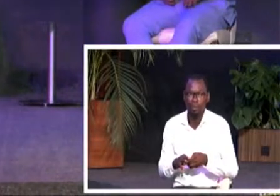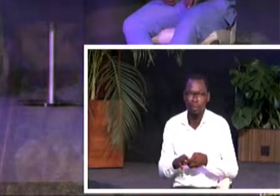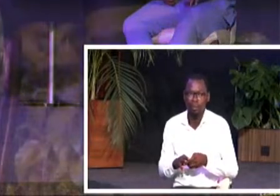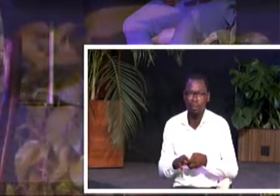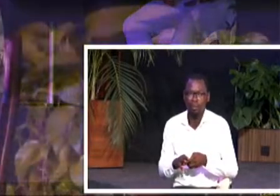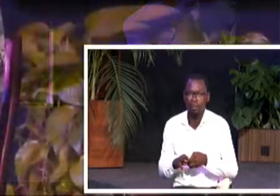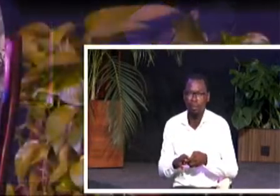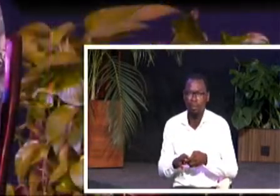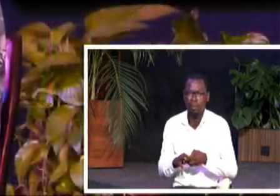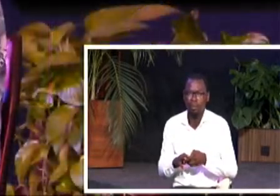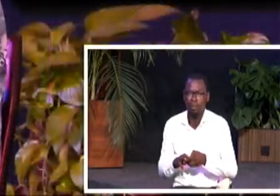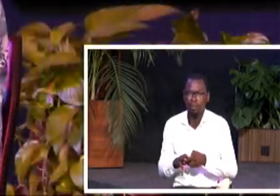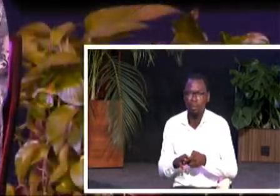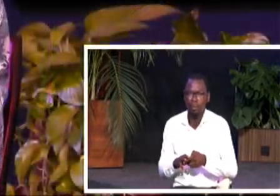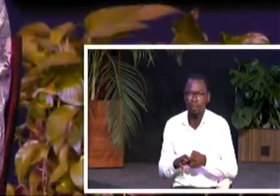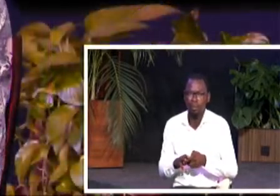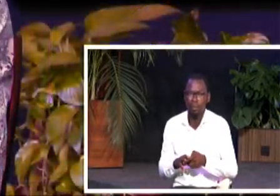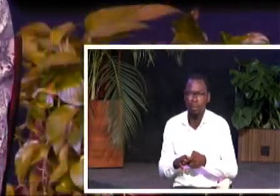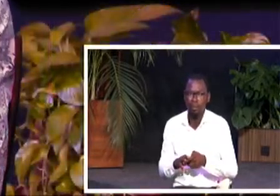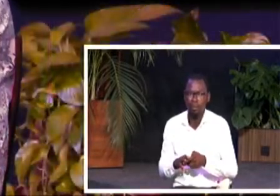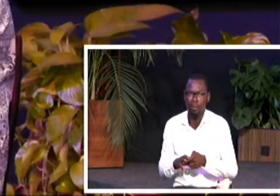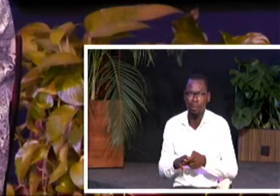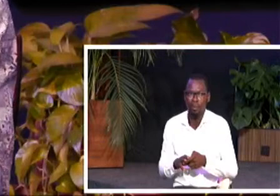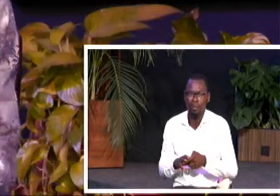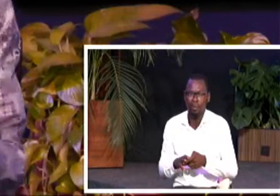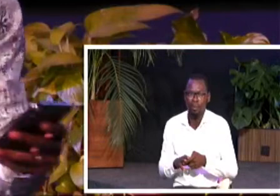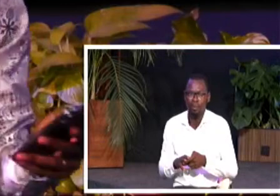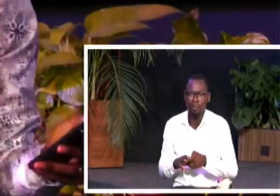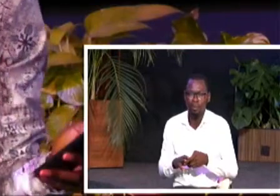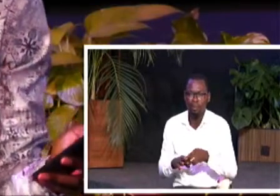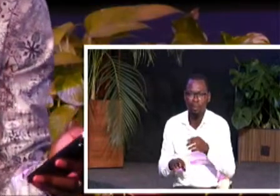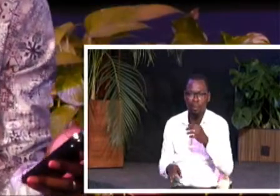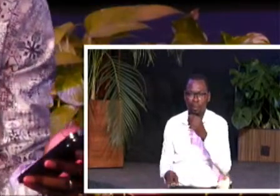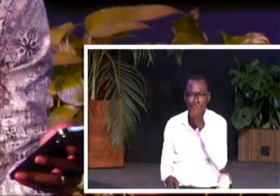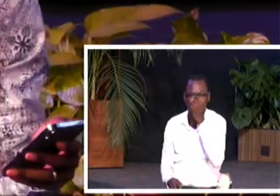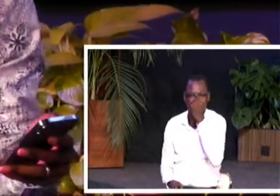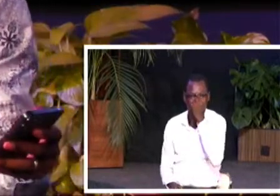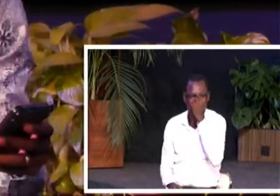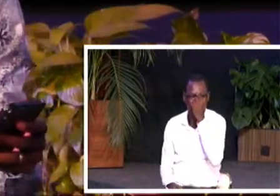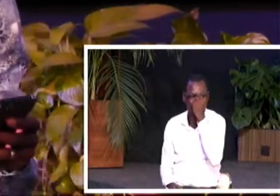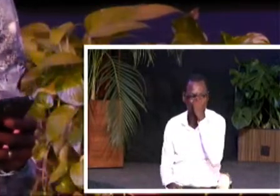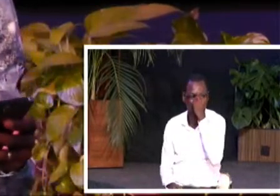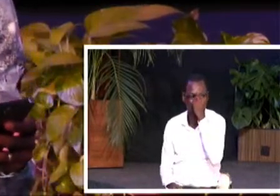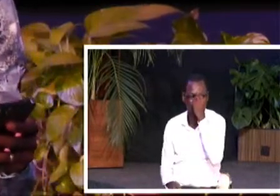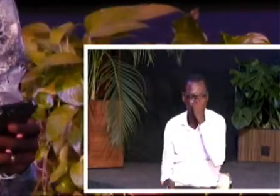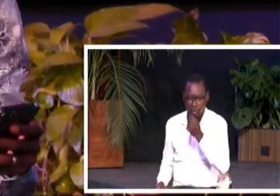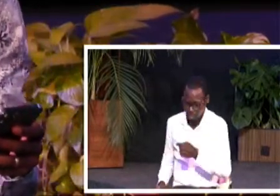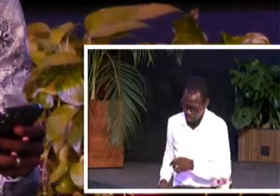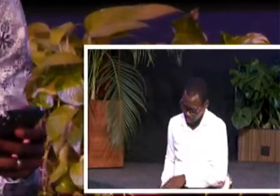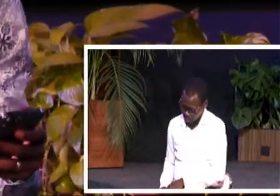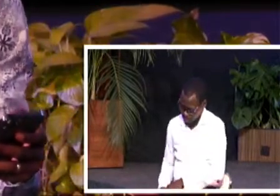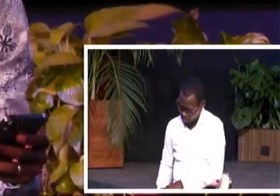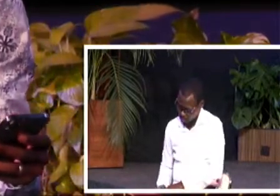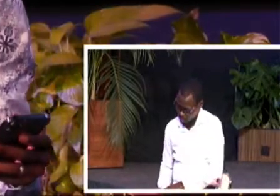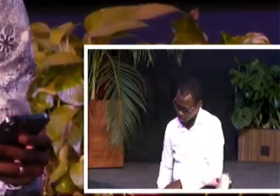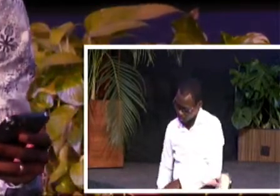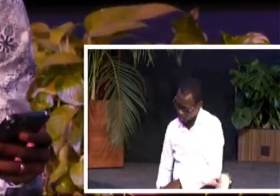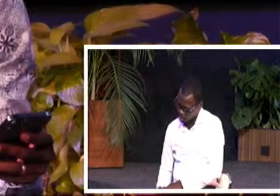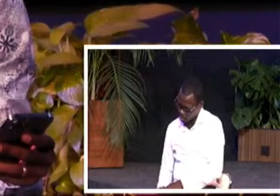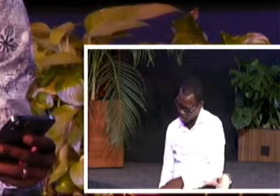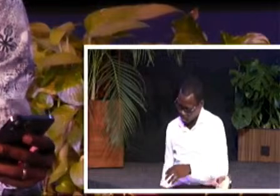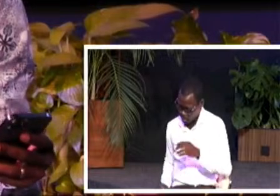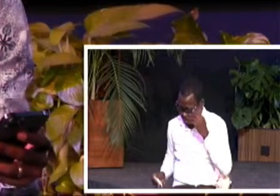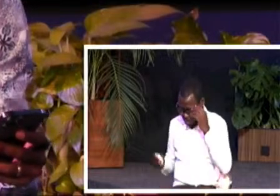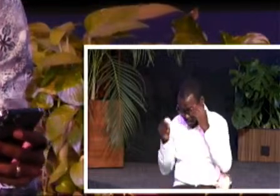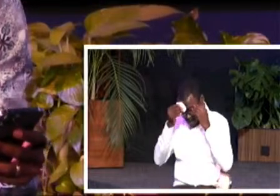some online participants. Jennifer Akosia Ochiri says, great presentation. I've enjoyed today's session.